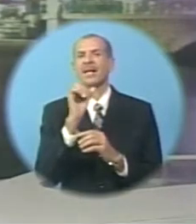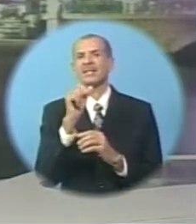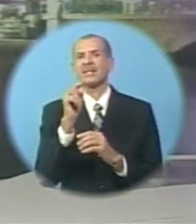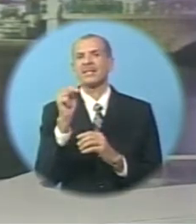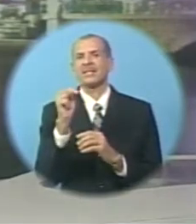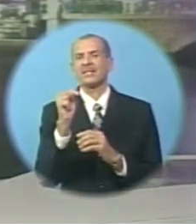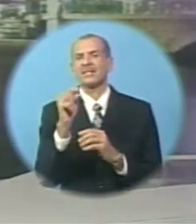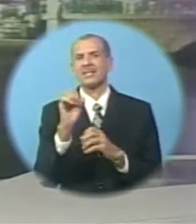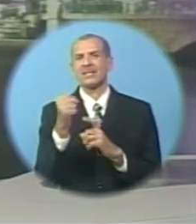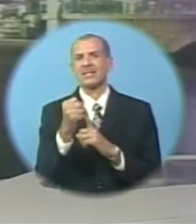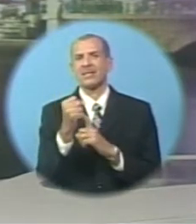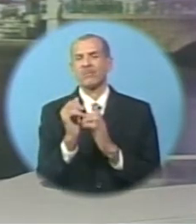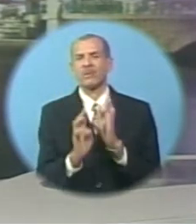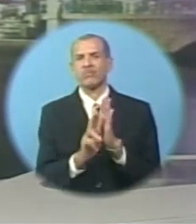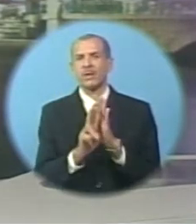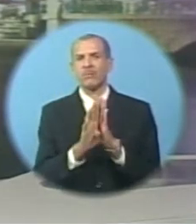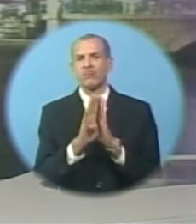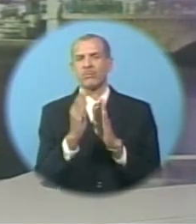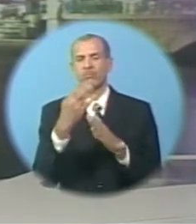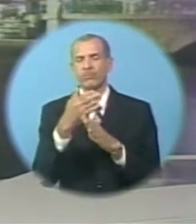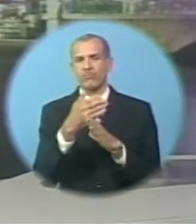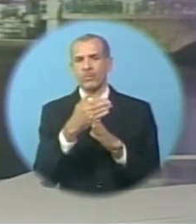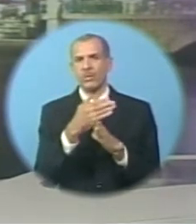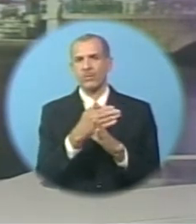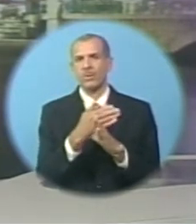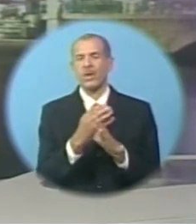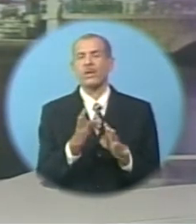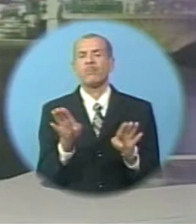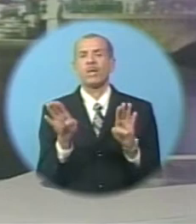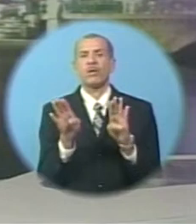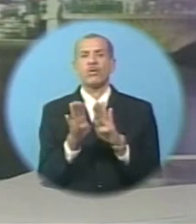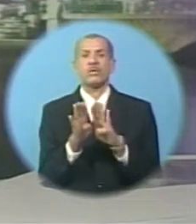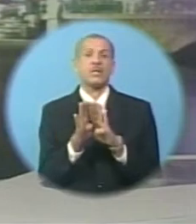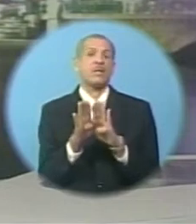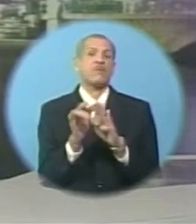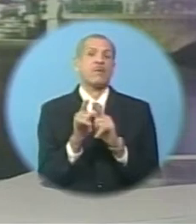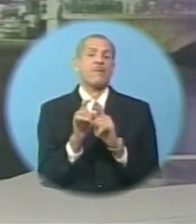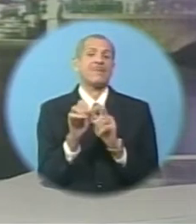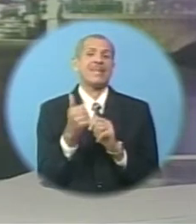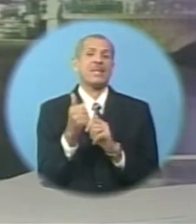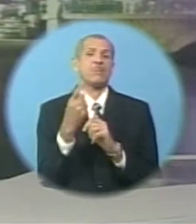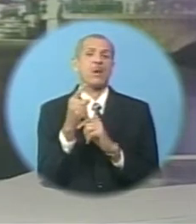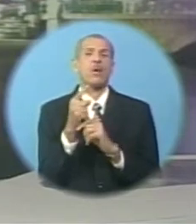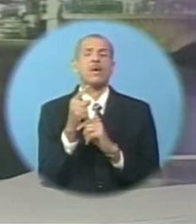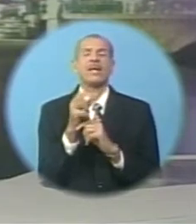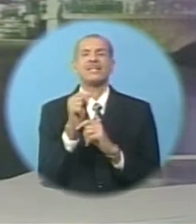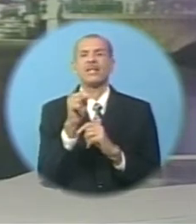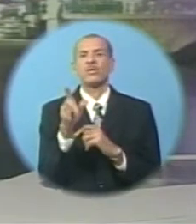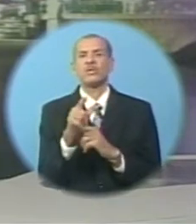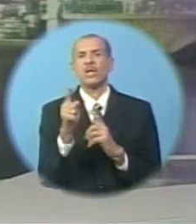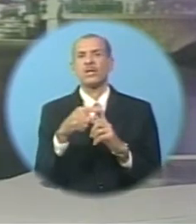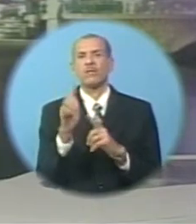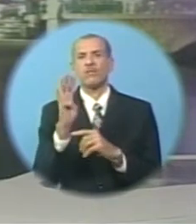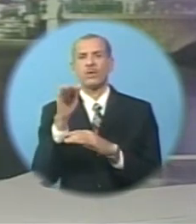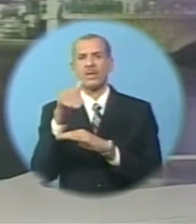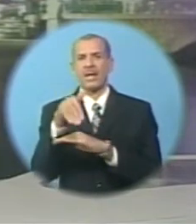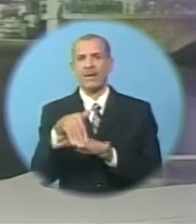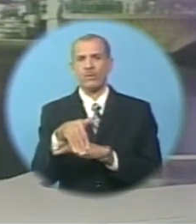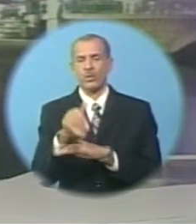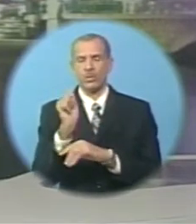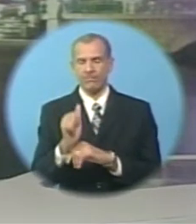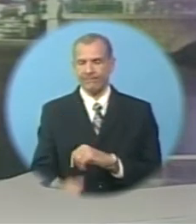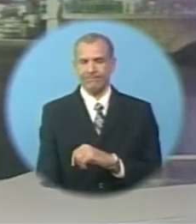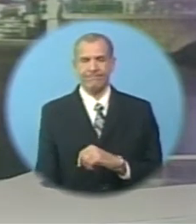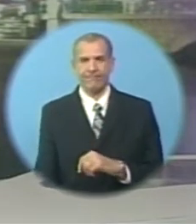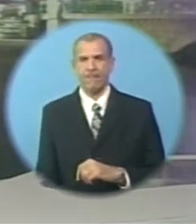the Allendale pumping station in St. Lucie will be shut down from 10 tomorrow morning until 4 in the afternoon. This